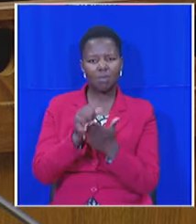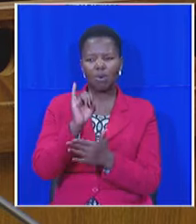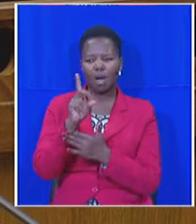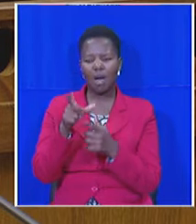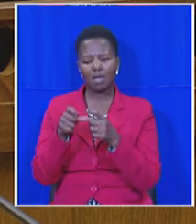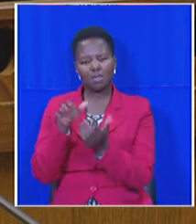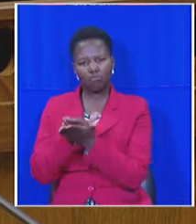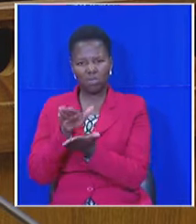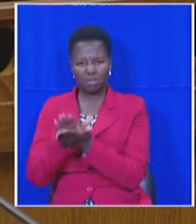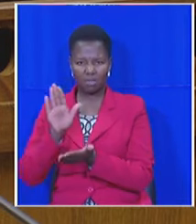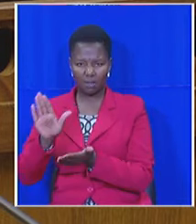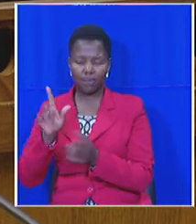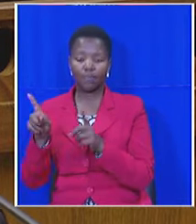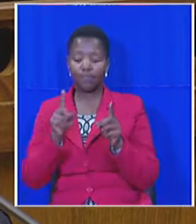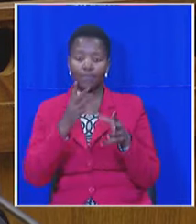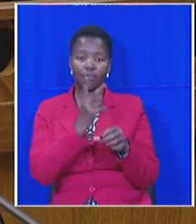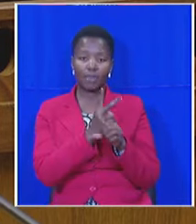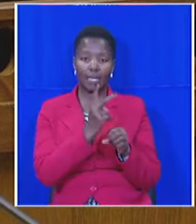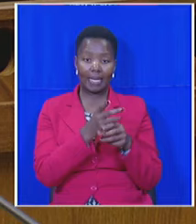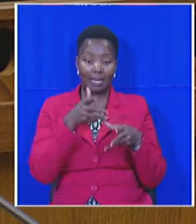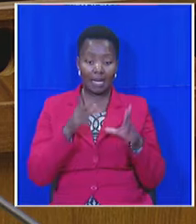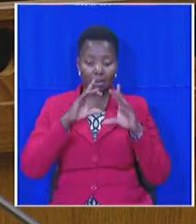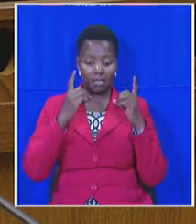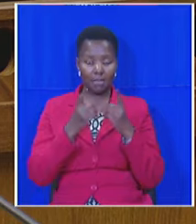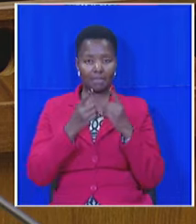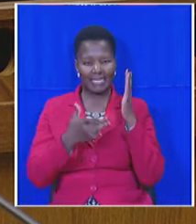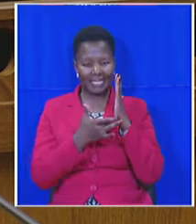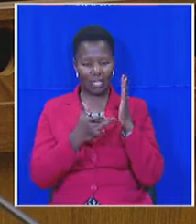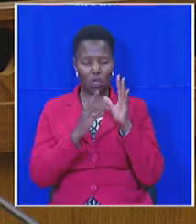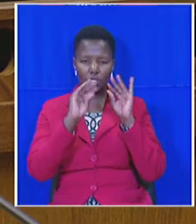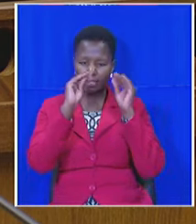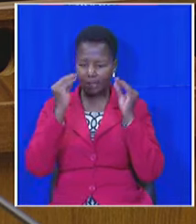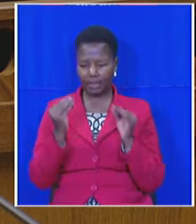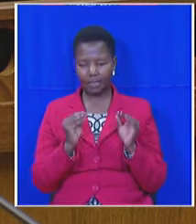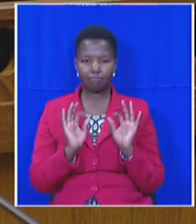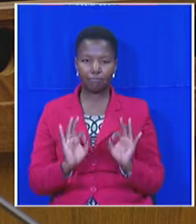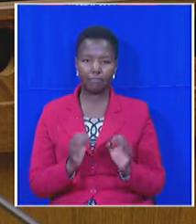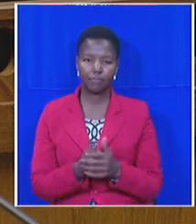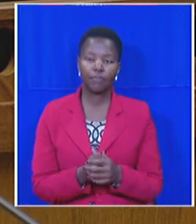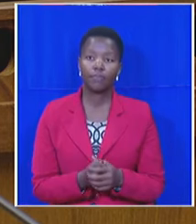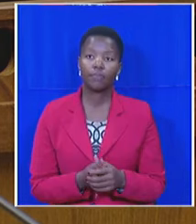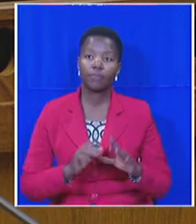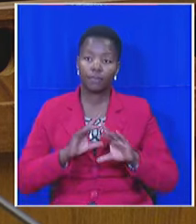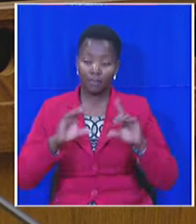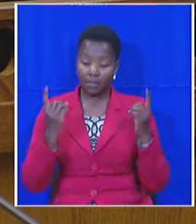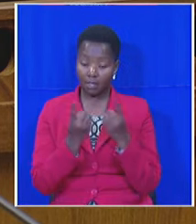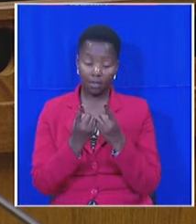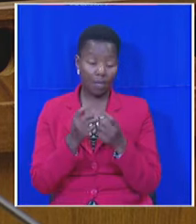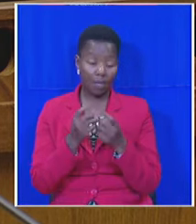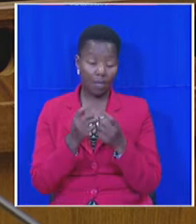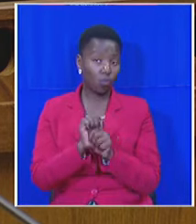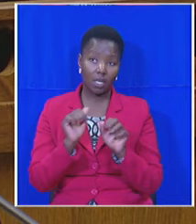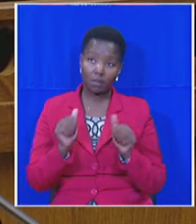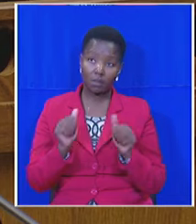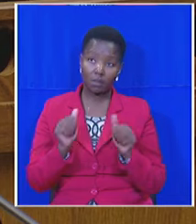has embarked on modernization of its systems. We must agree that the department has turned around and it is